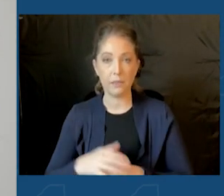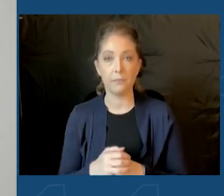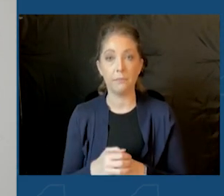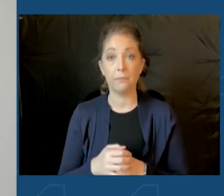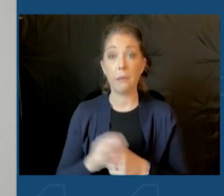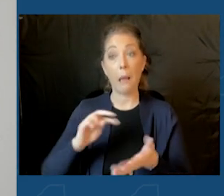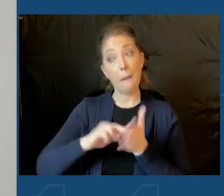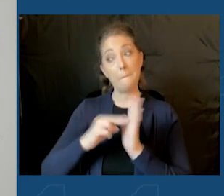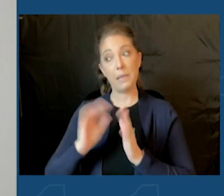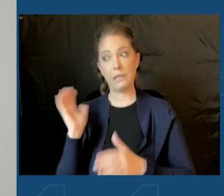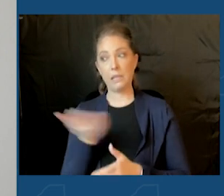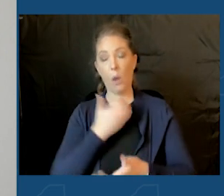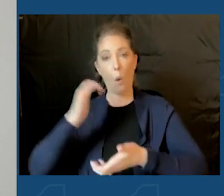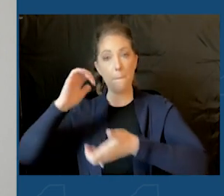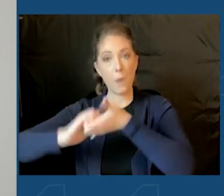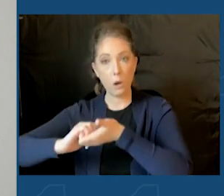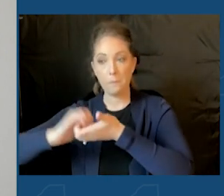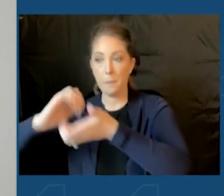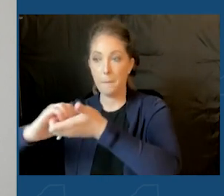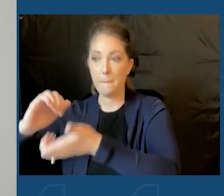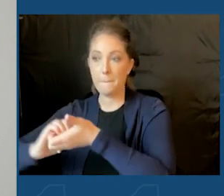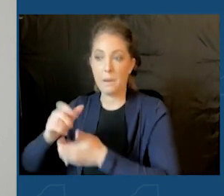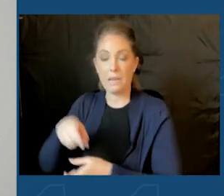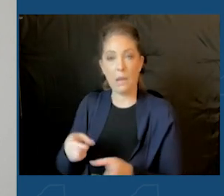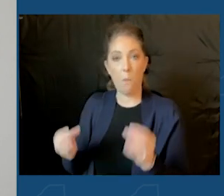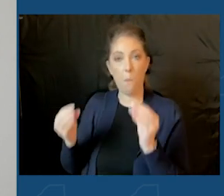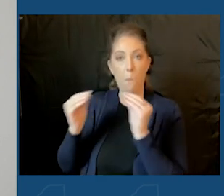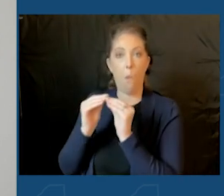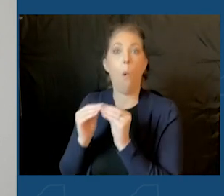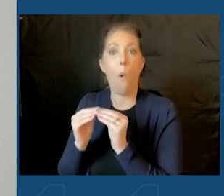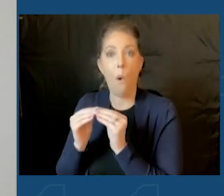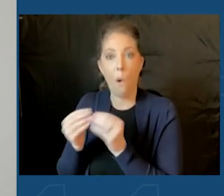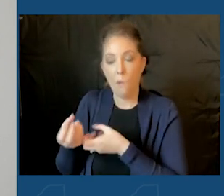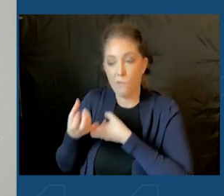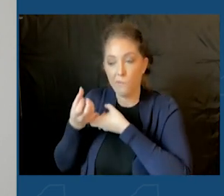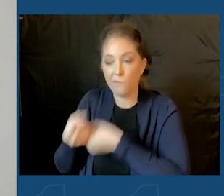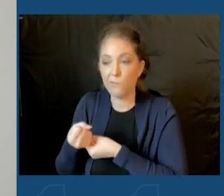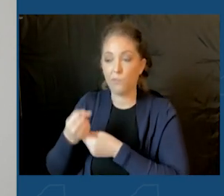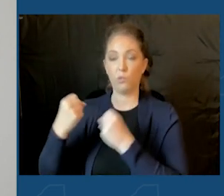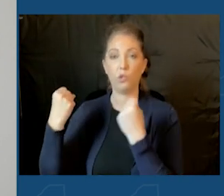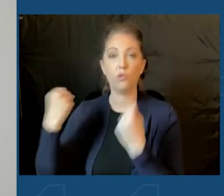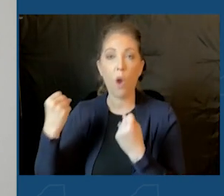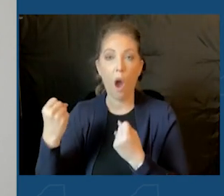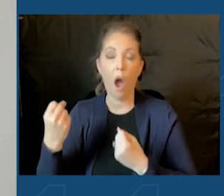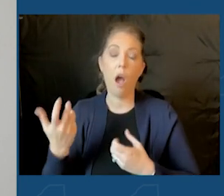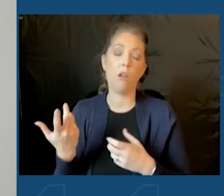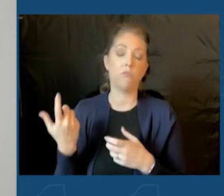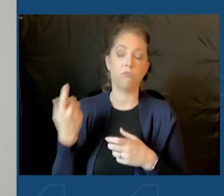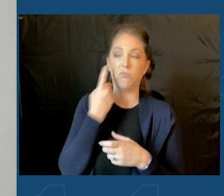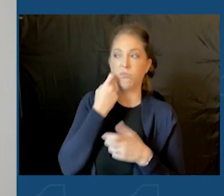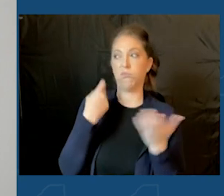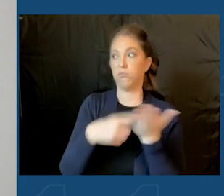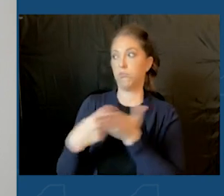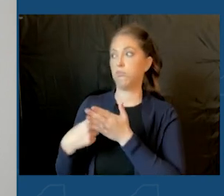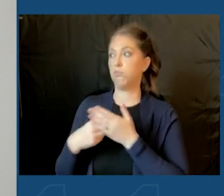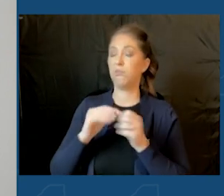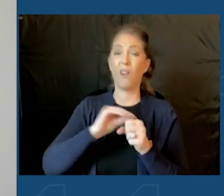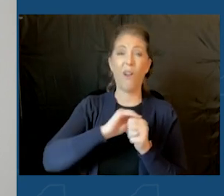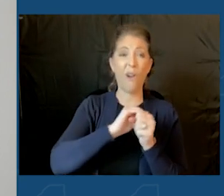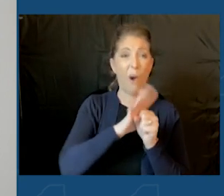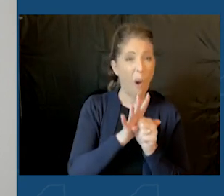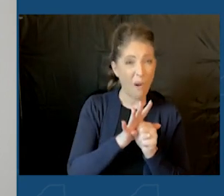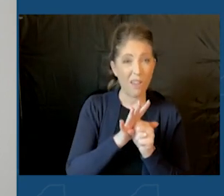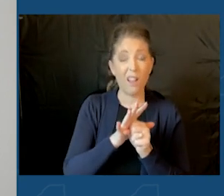partnerships. We talked today about how critical relationships are, how coming out of COVID, people are burnt out, but